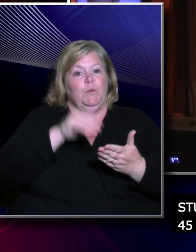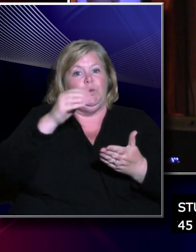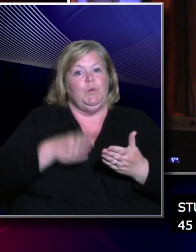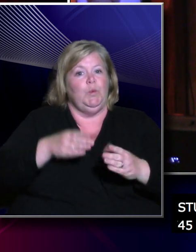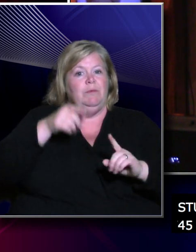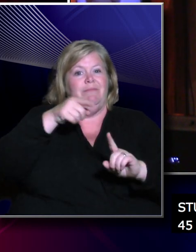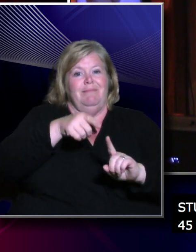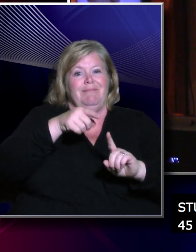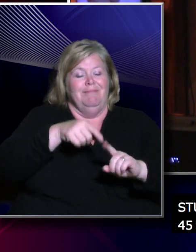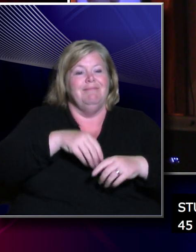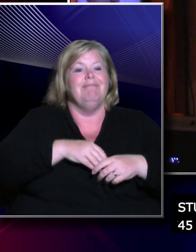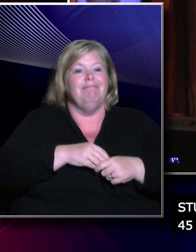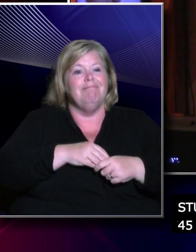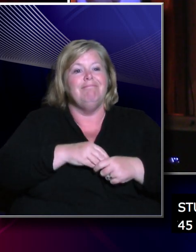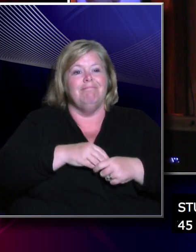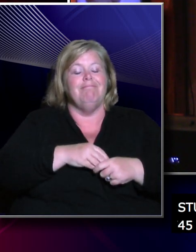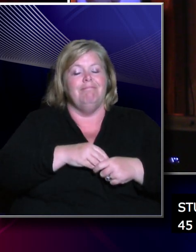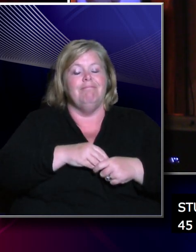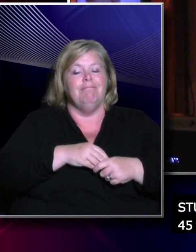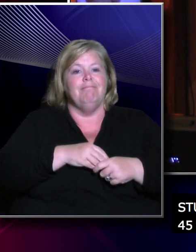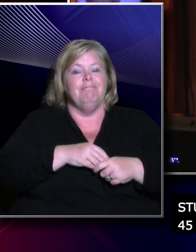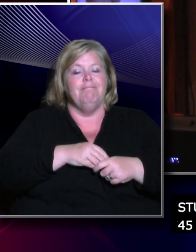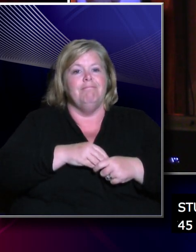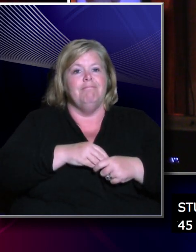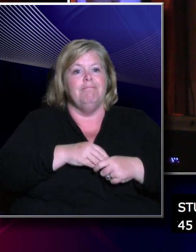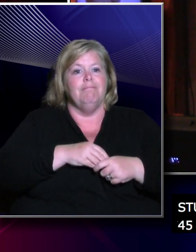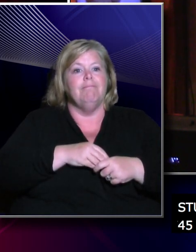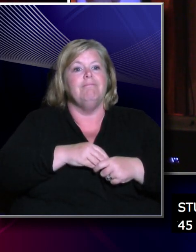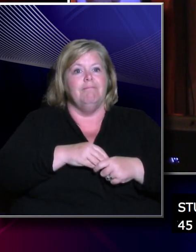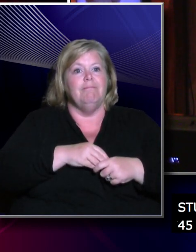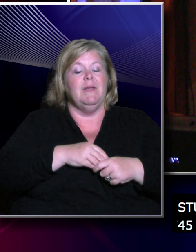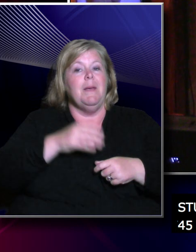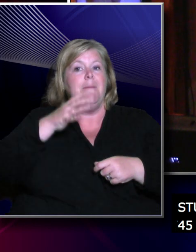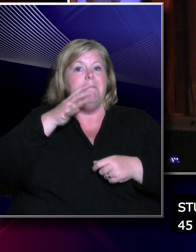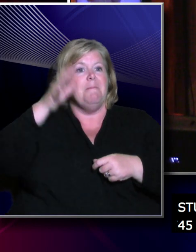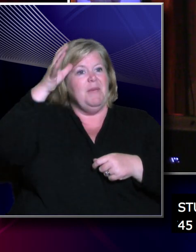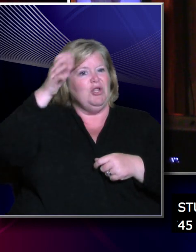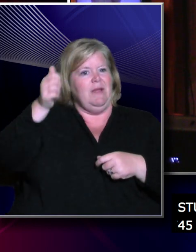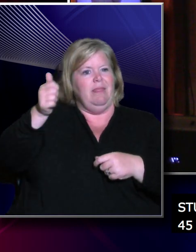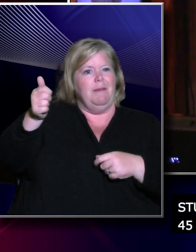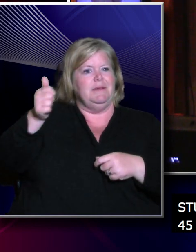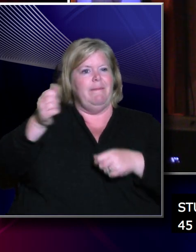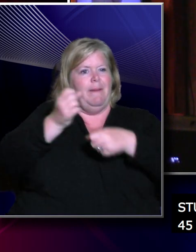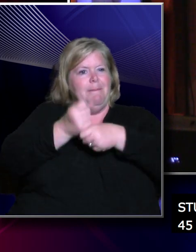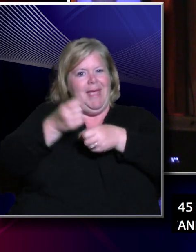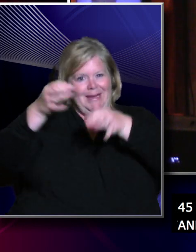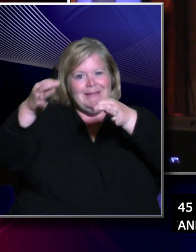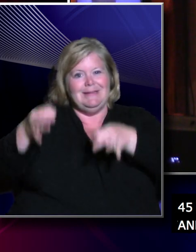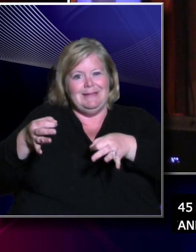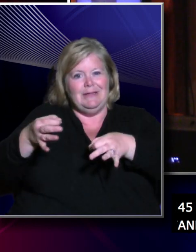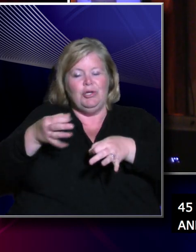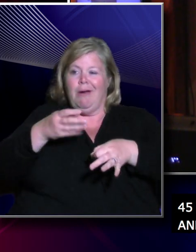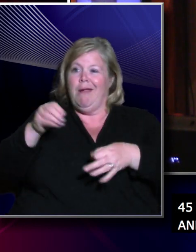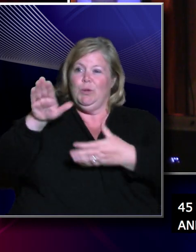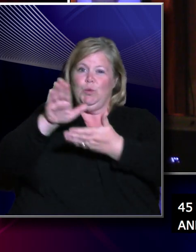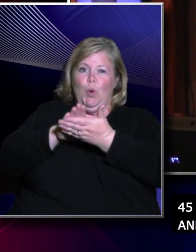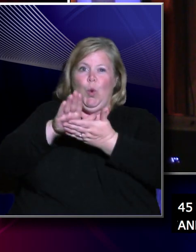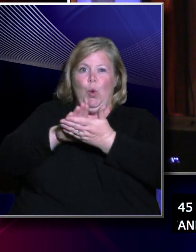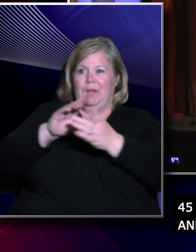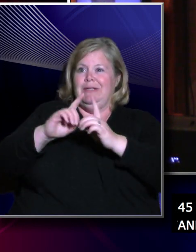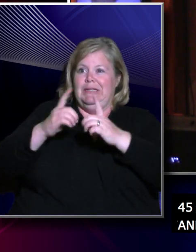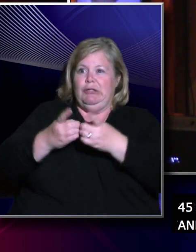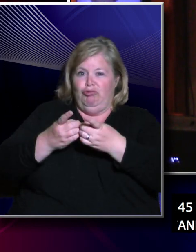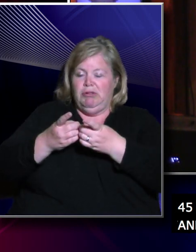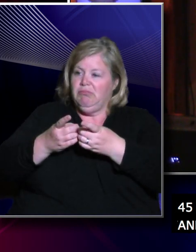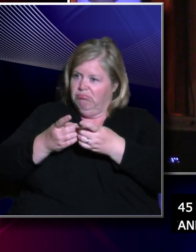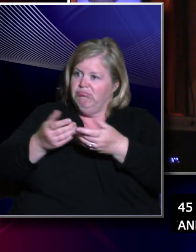were decisions made by the parents and by the school districts that as